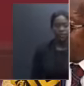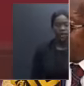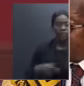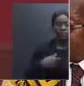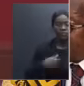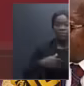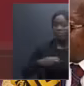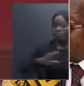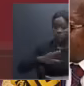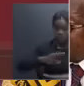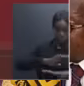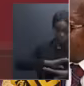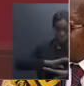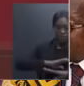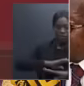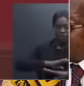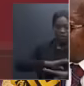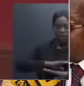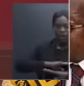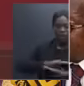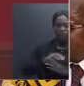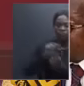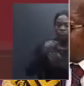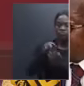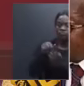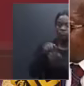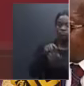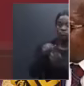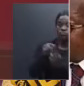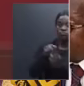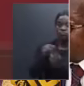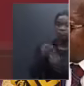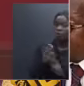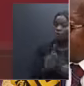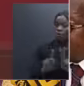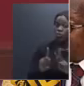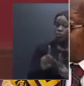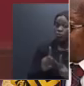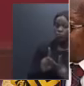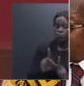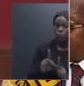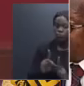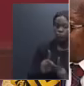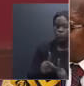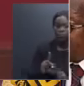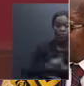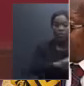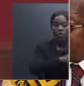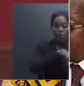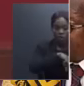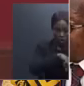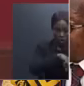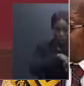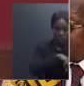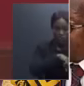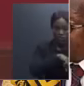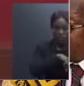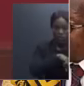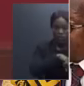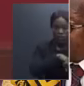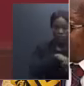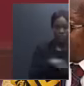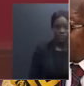satisfied that each of these persons is duly qualified